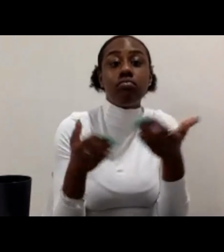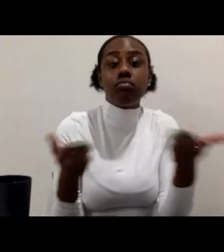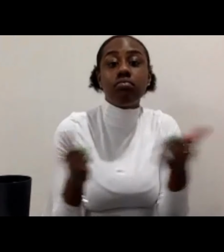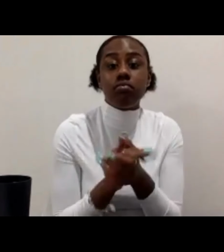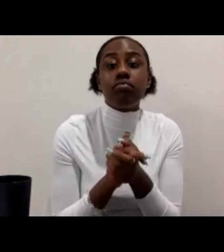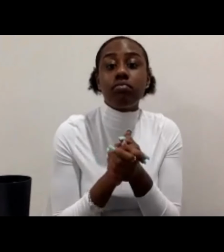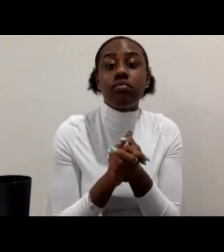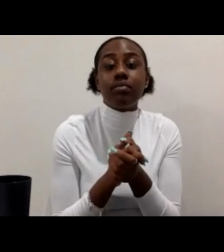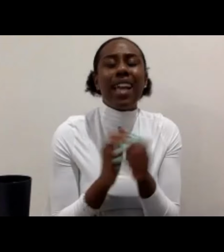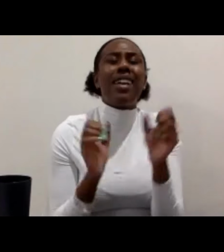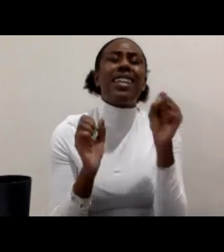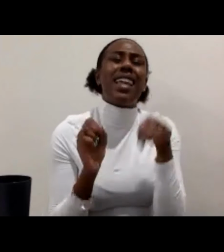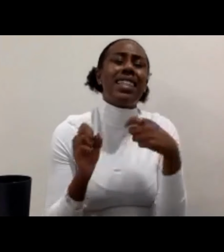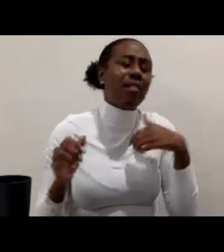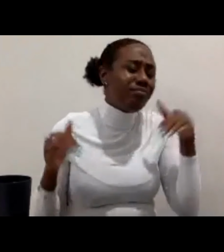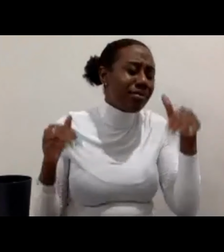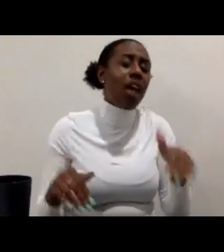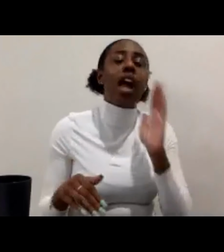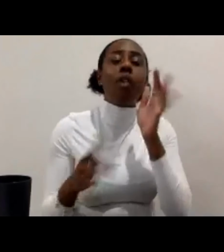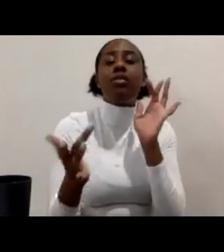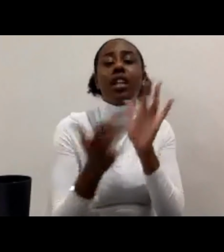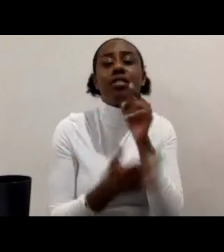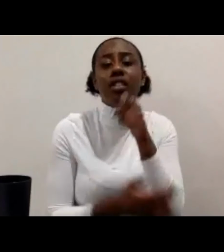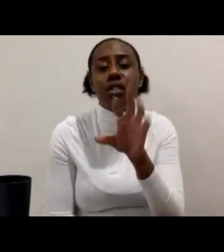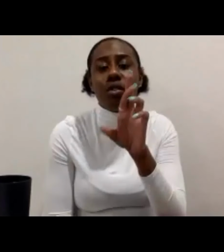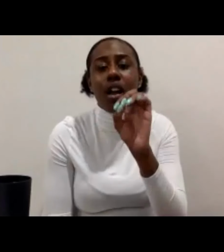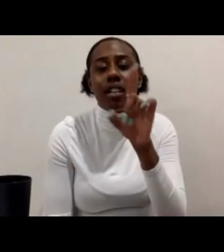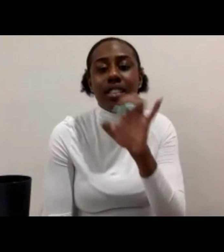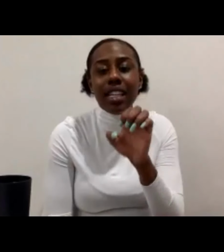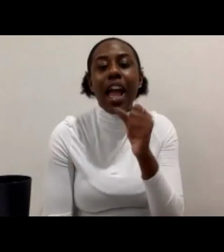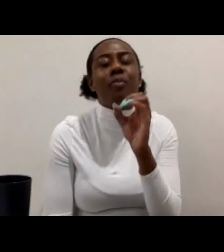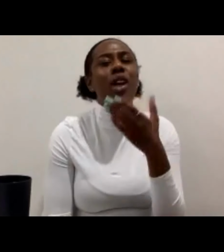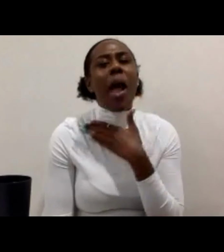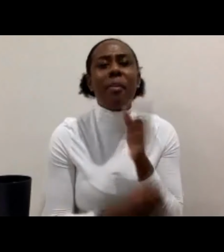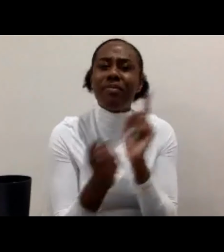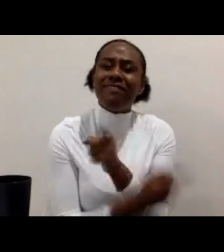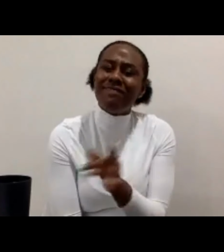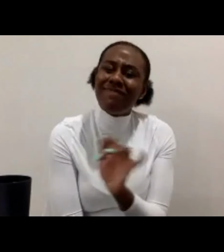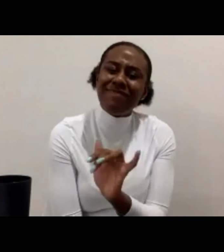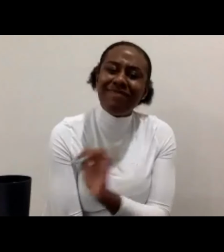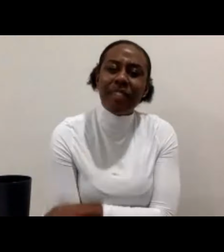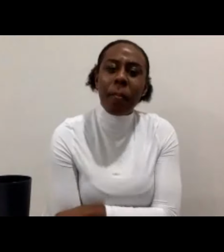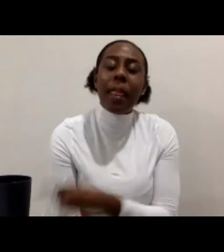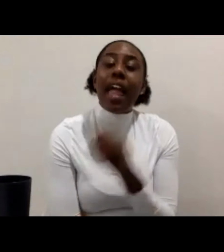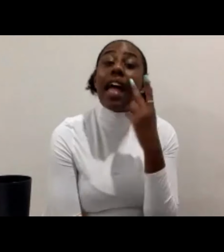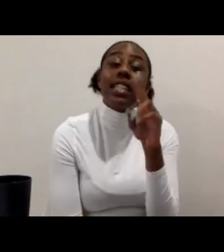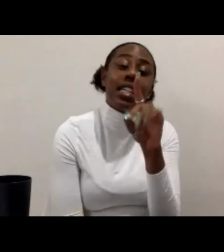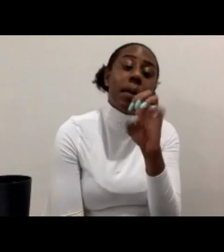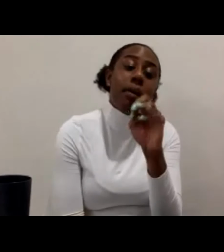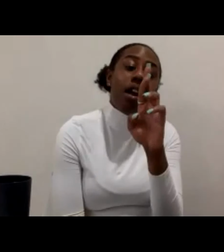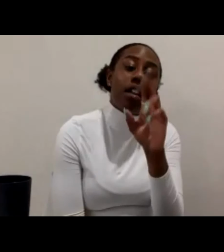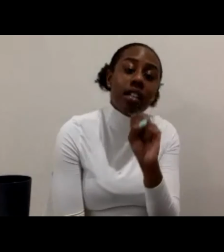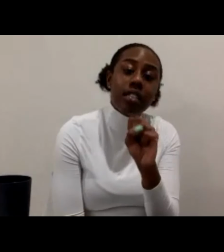I'm down with that. I will reach out to you, Roxy. I'm so glad that we met too. I see DeMarcus. Yep, I got